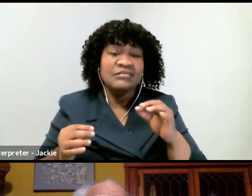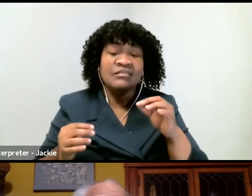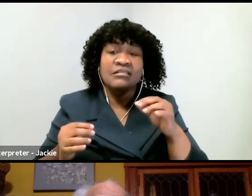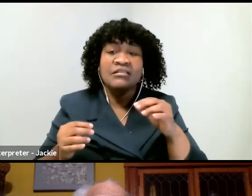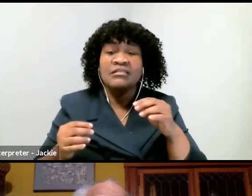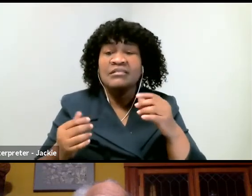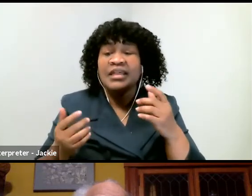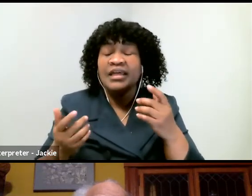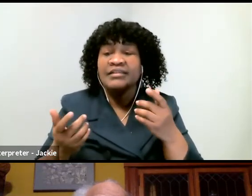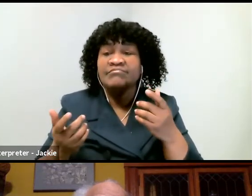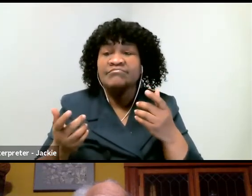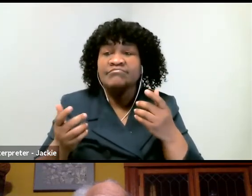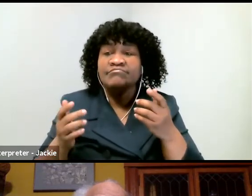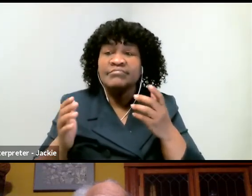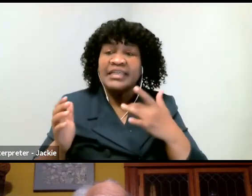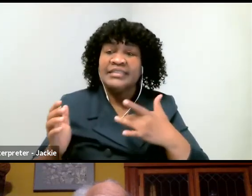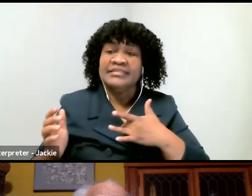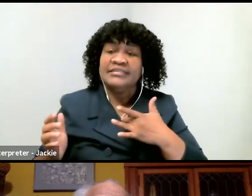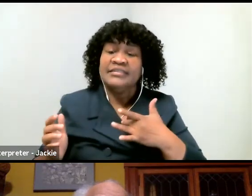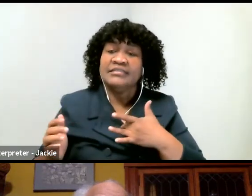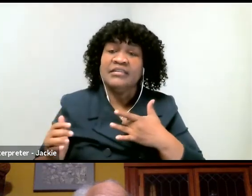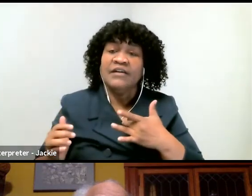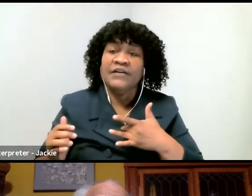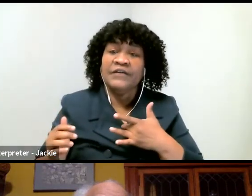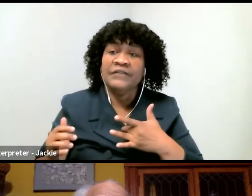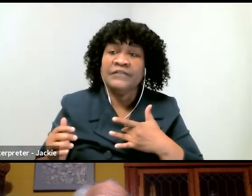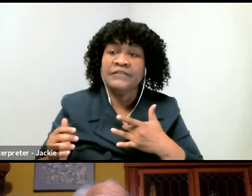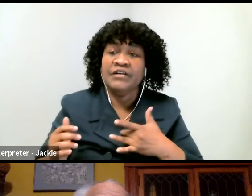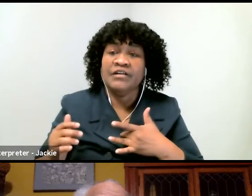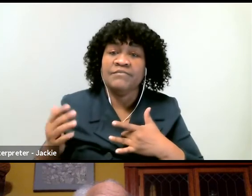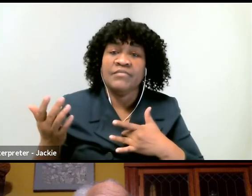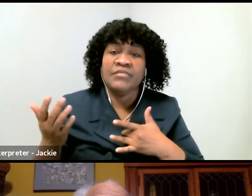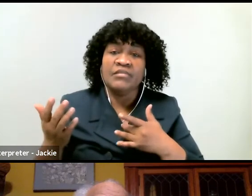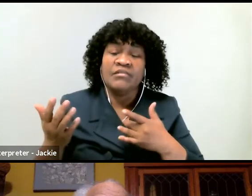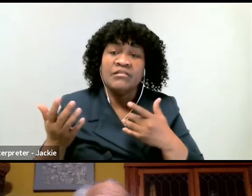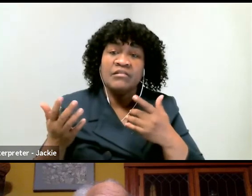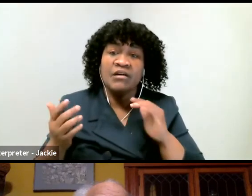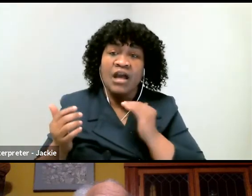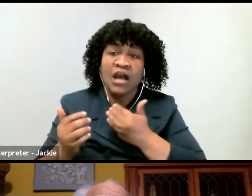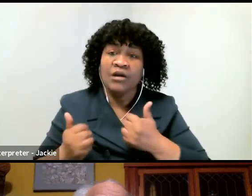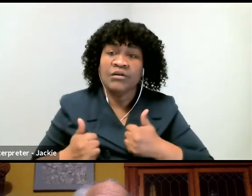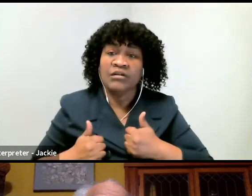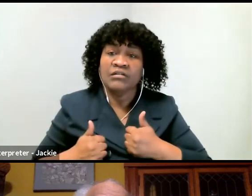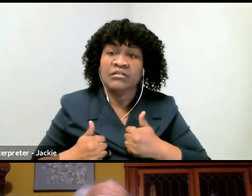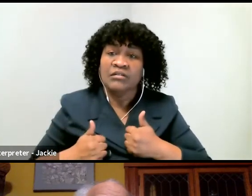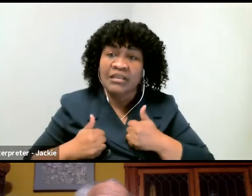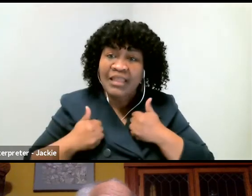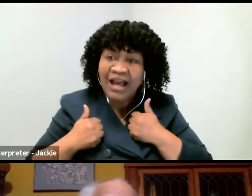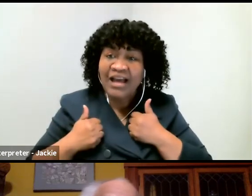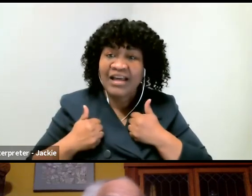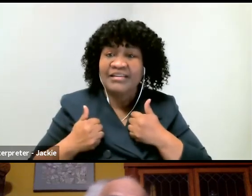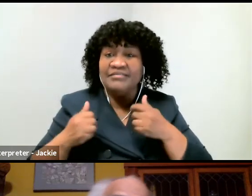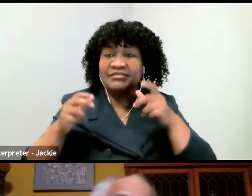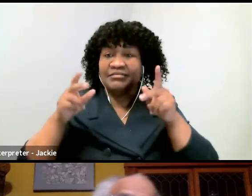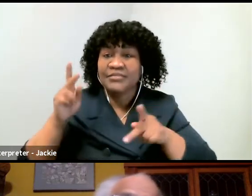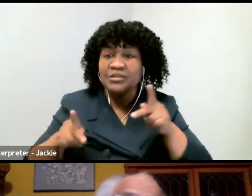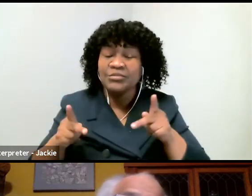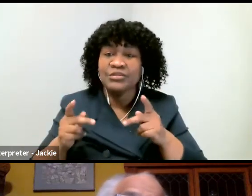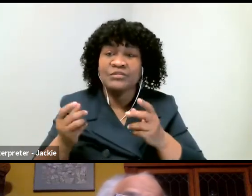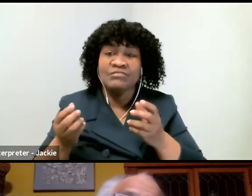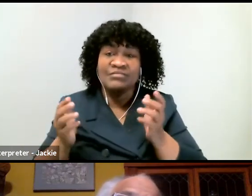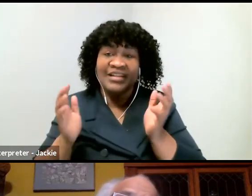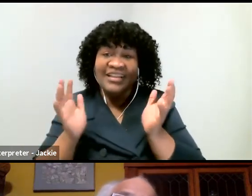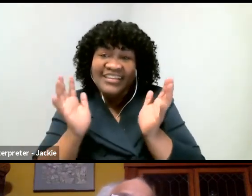in-person sense of, you know, one another as live human beings, laughing and eating food together